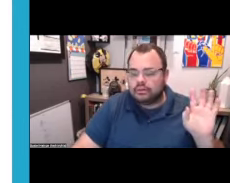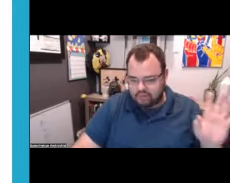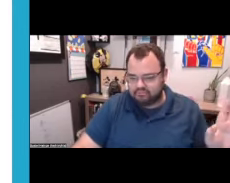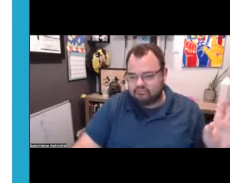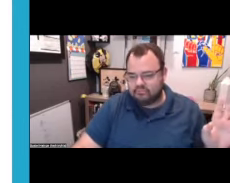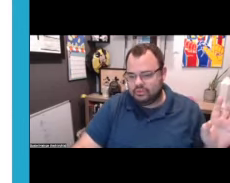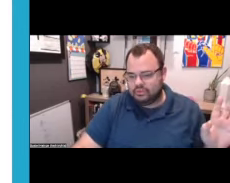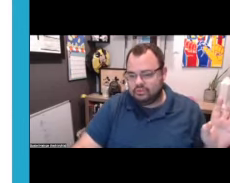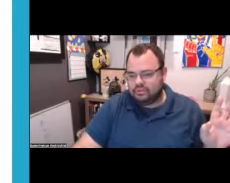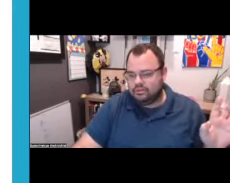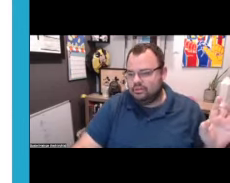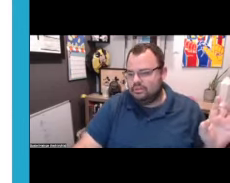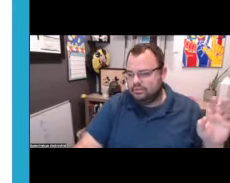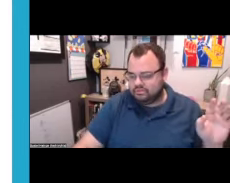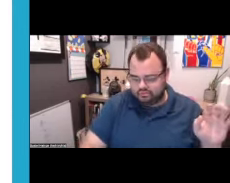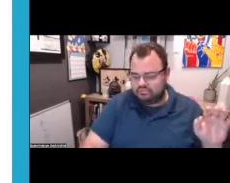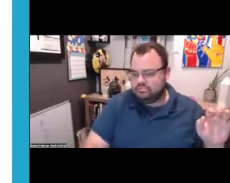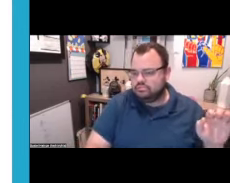Okay.